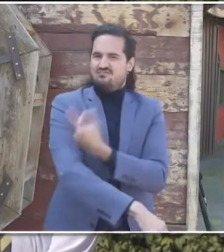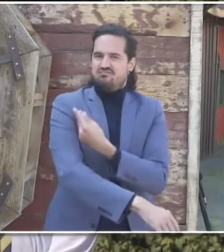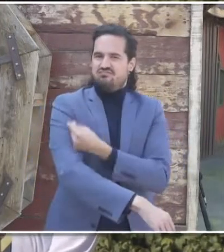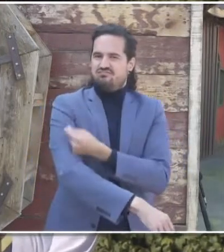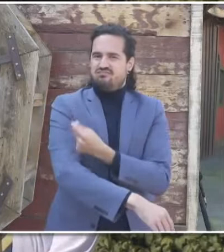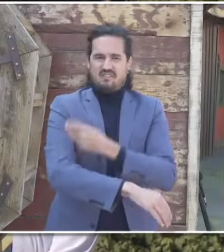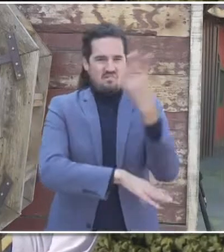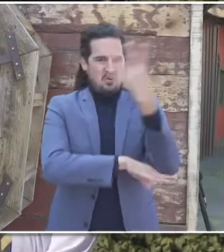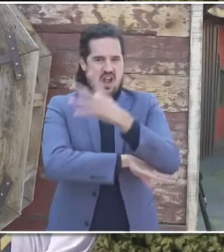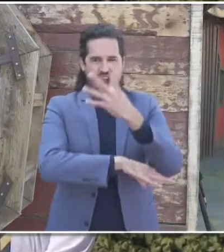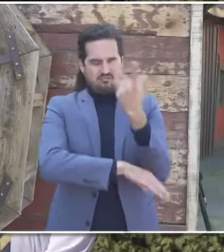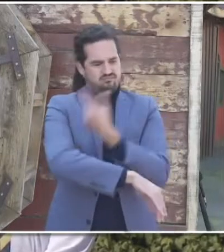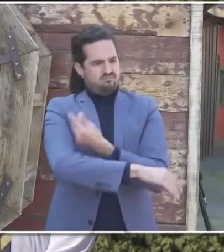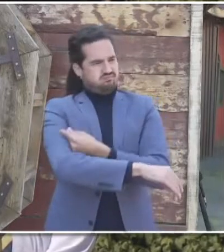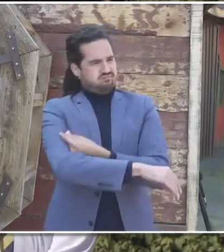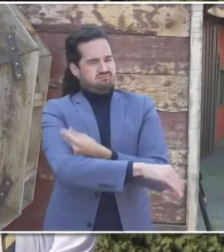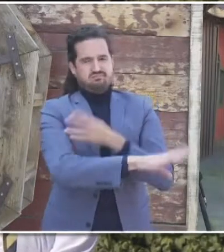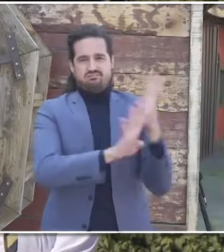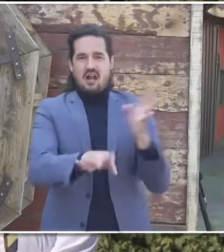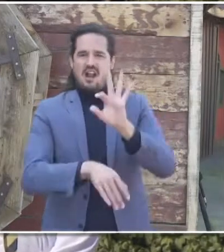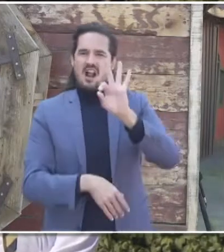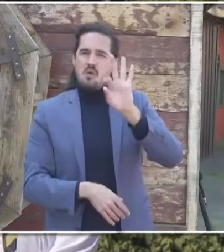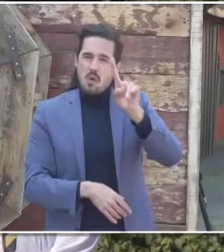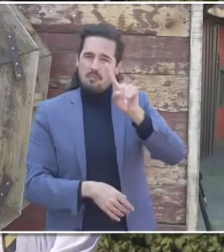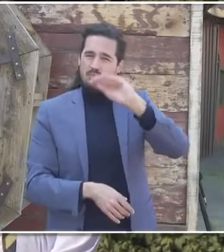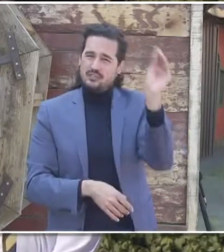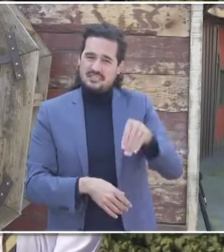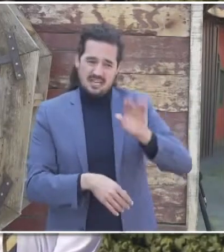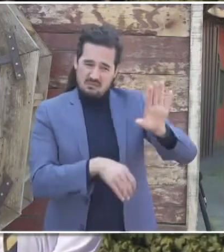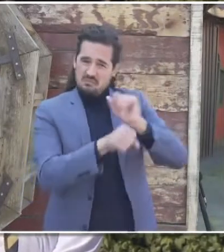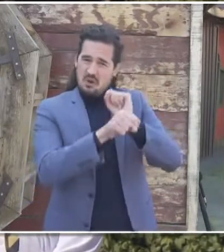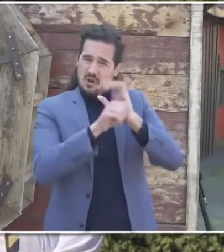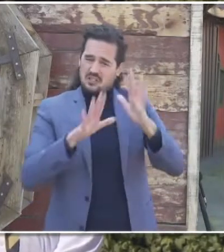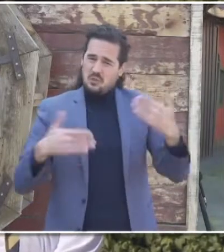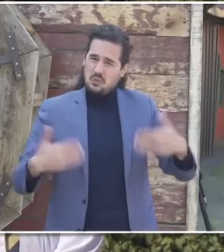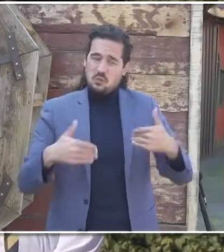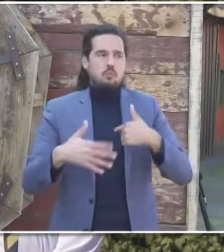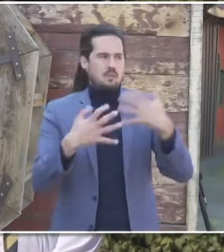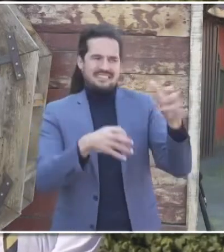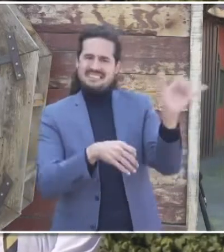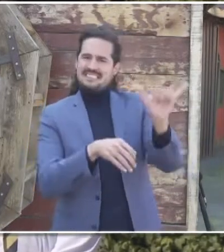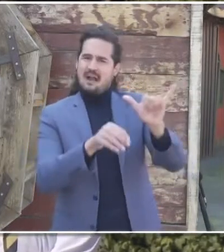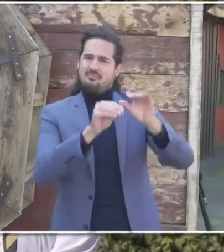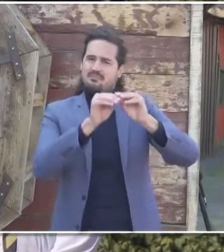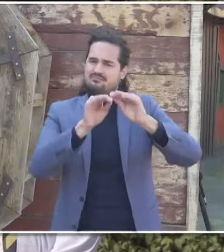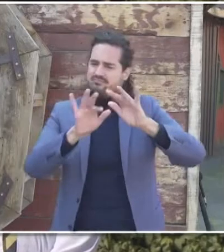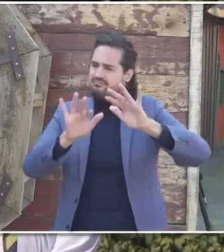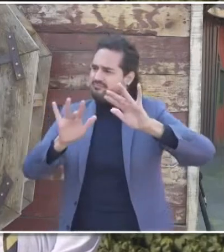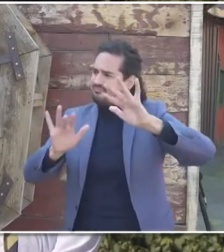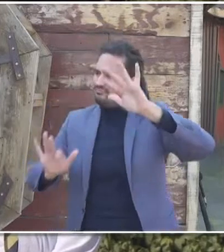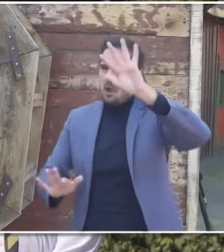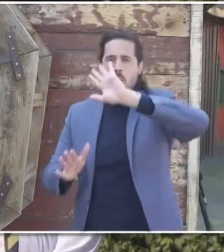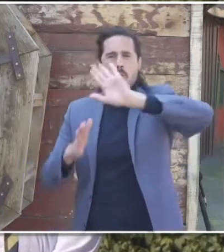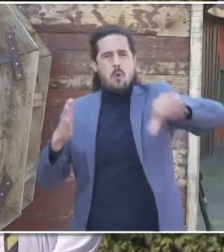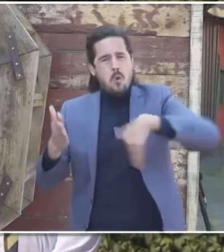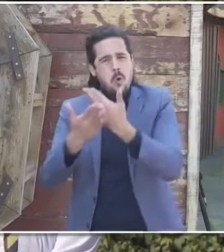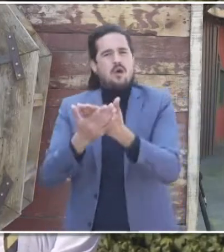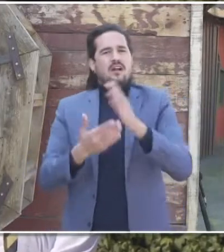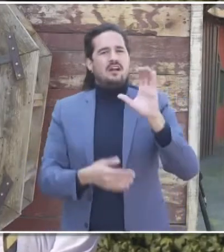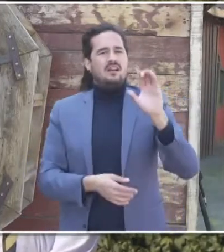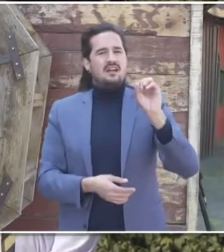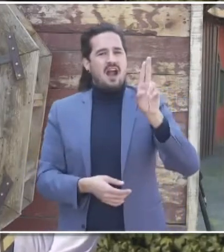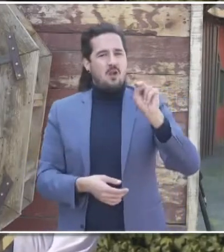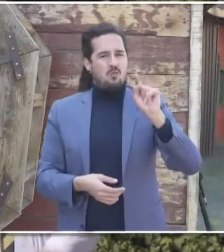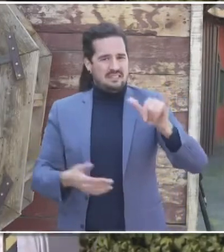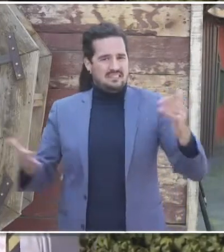gentlemen, let's give a warm welcome to a dear friend of mine, a person in the first week as he